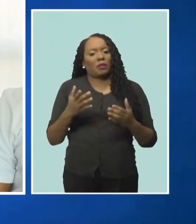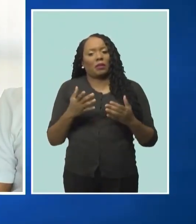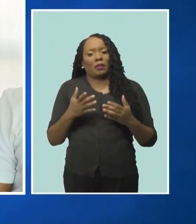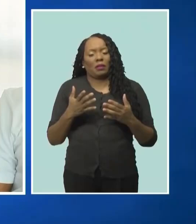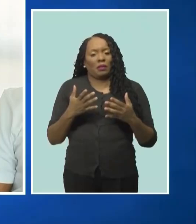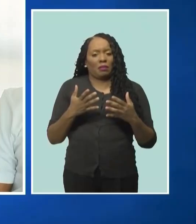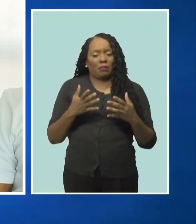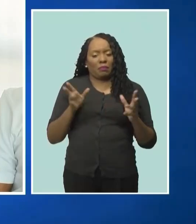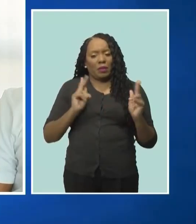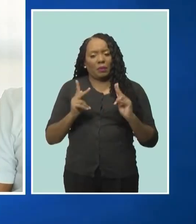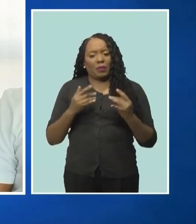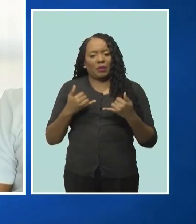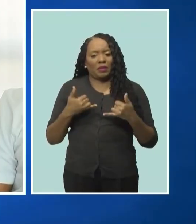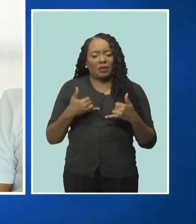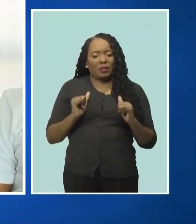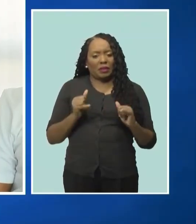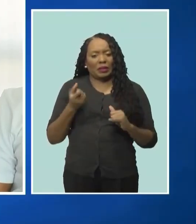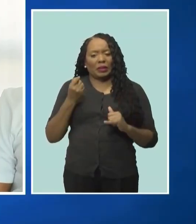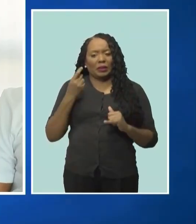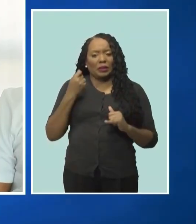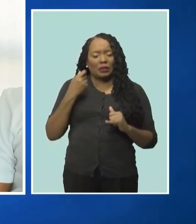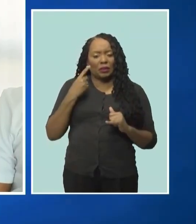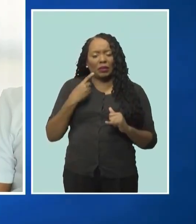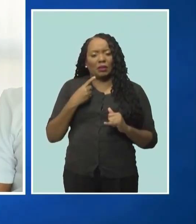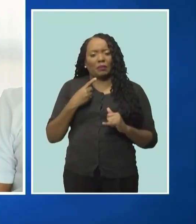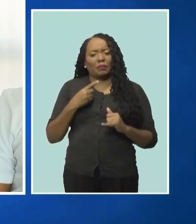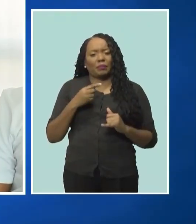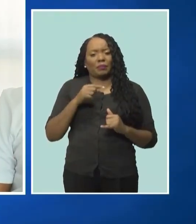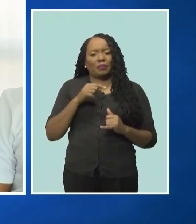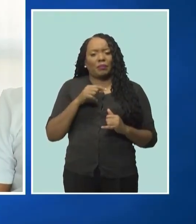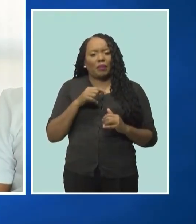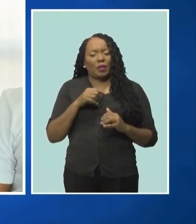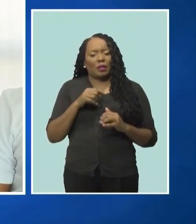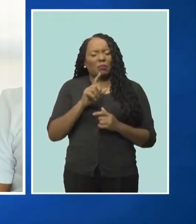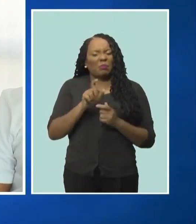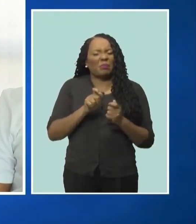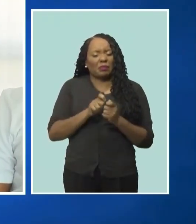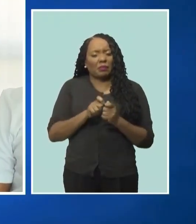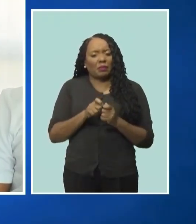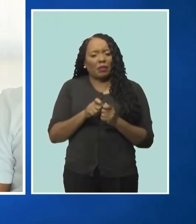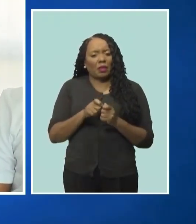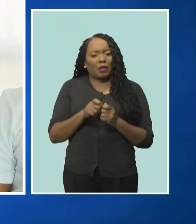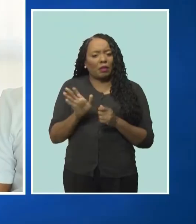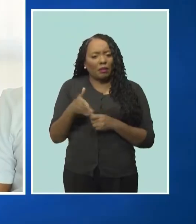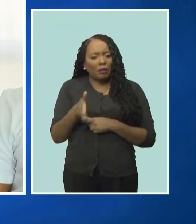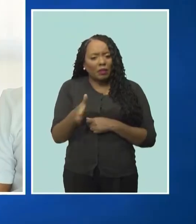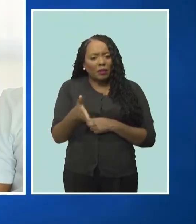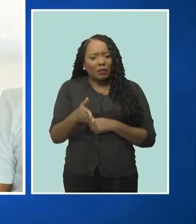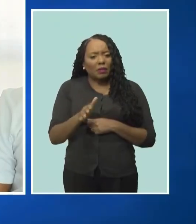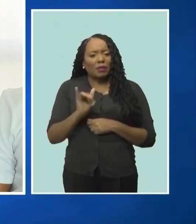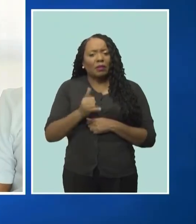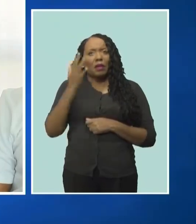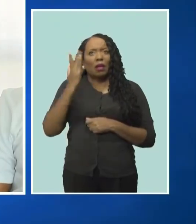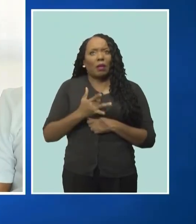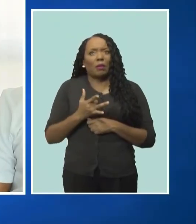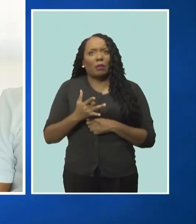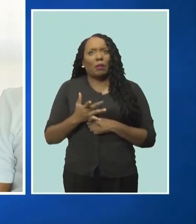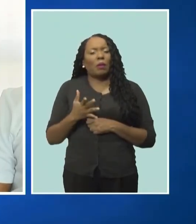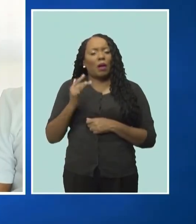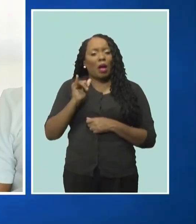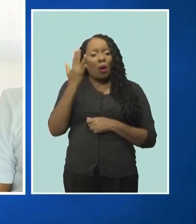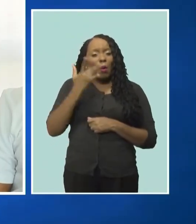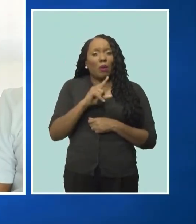is very important and one of the founding principles of all of the tournaments, especially with the capture and